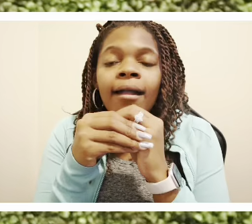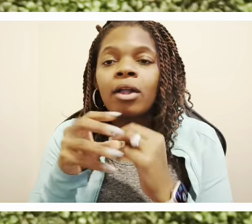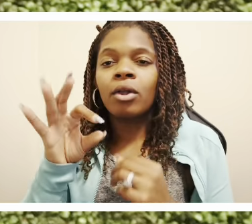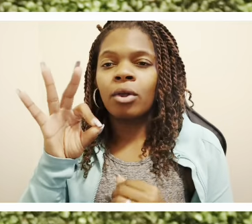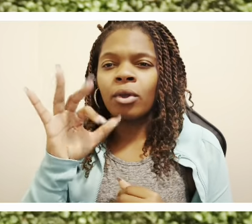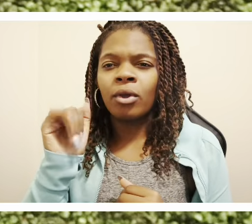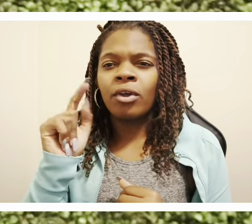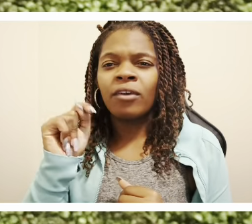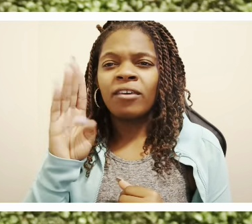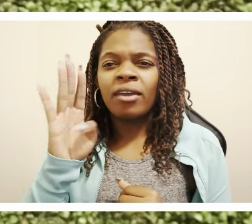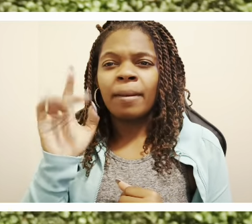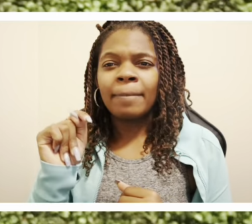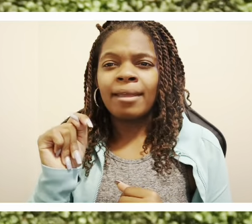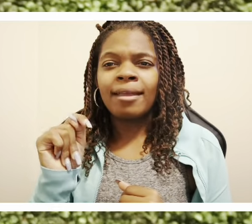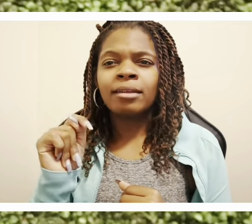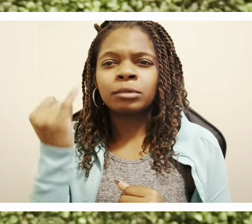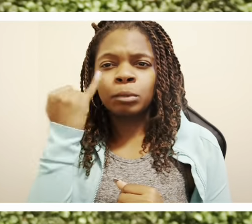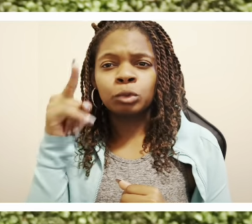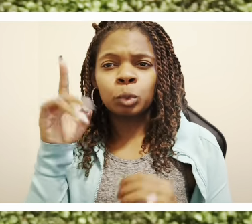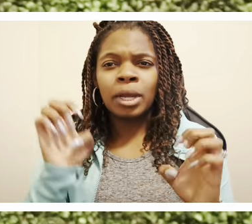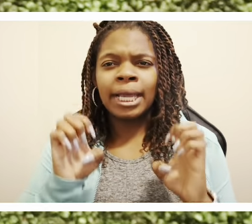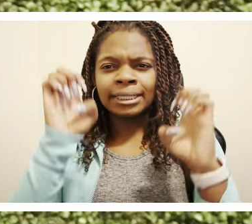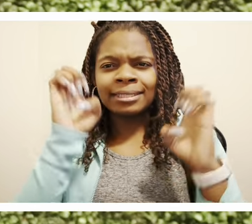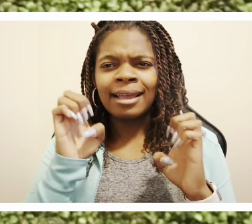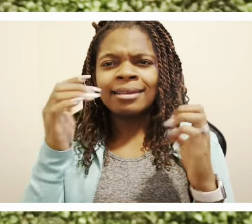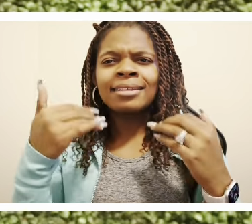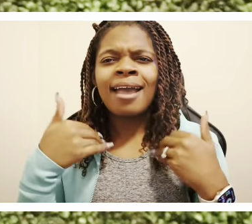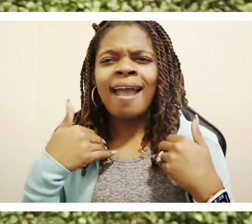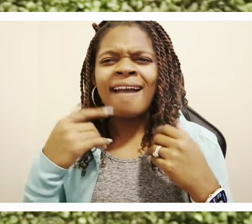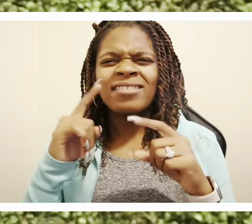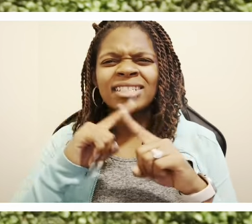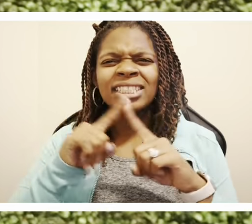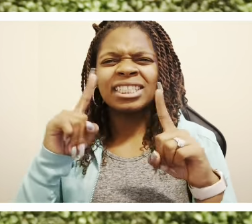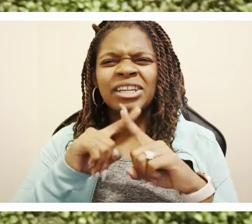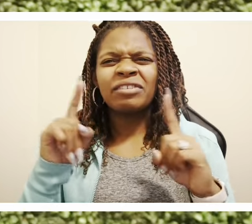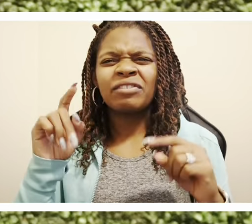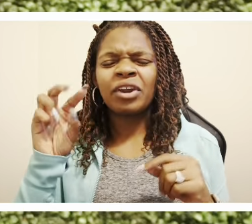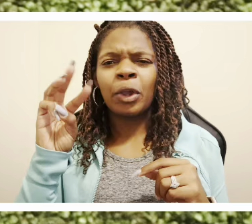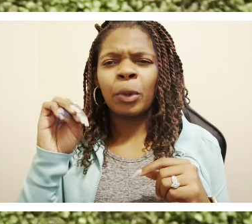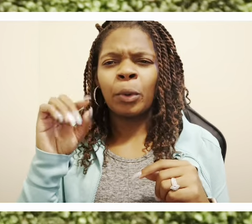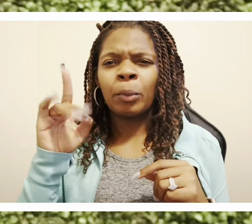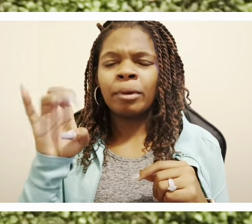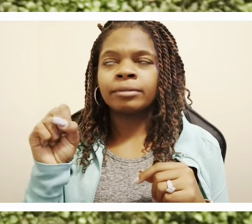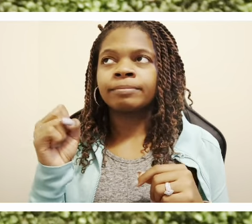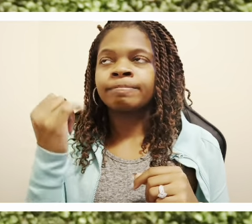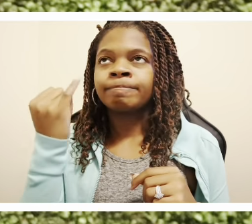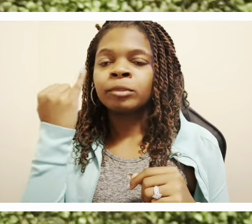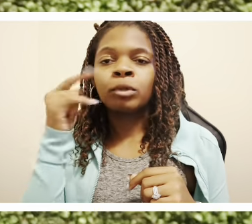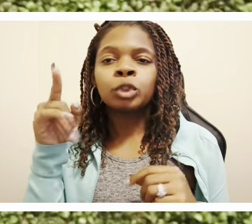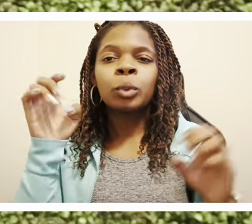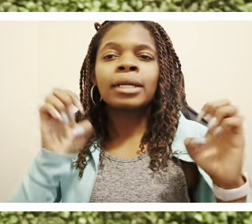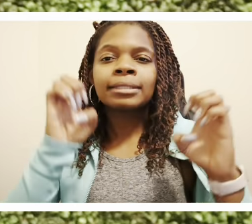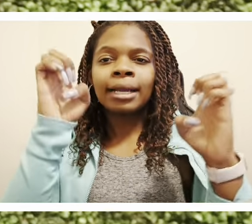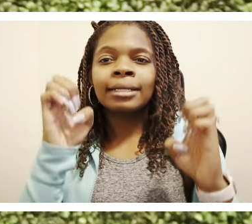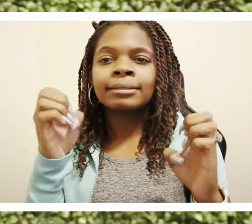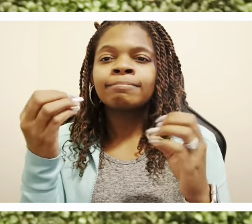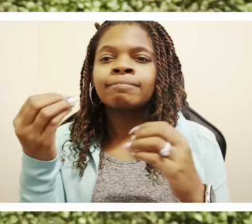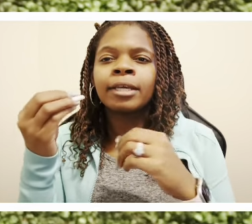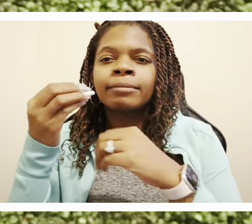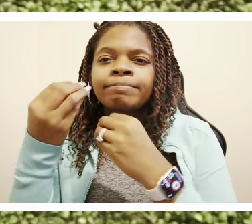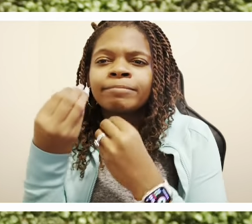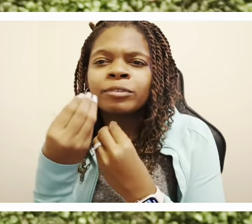exercising, it has these different modes where it's like if you're exercising, it says you're in cardio